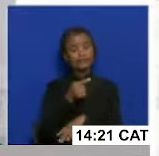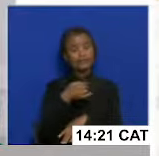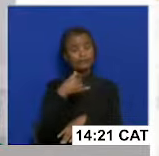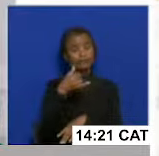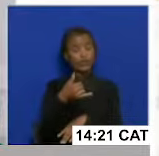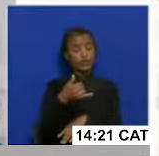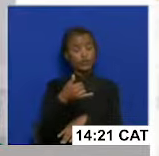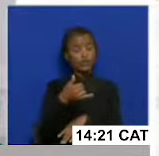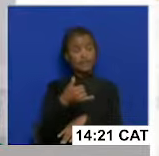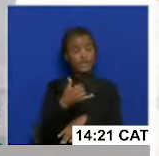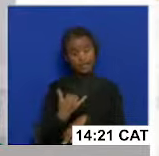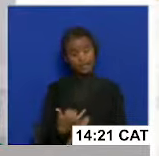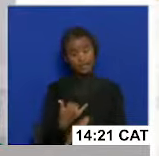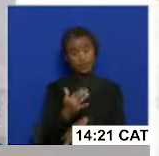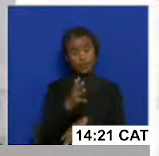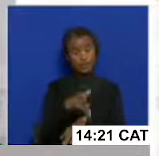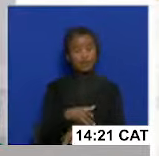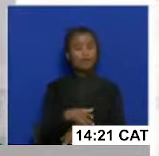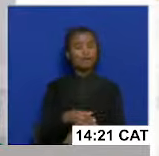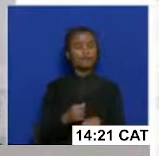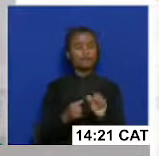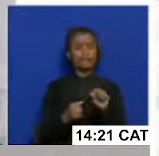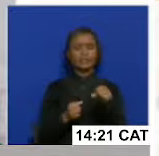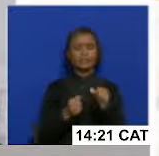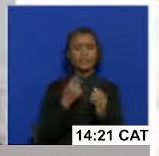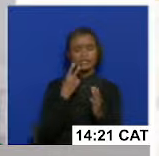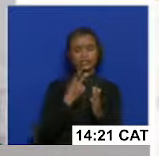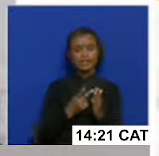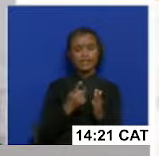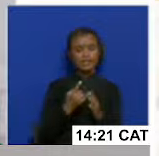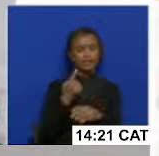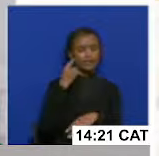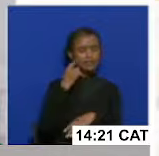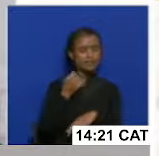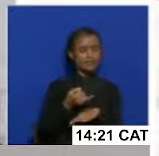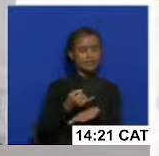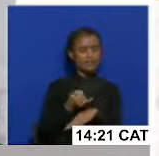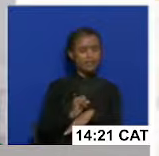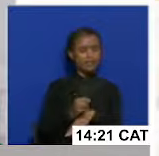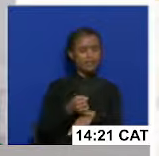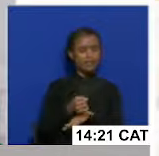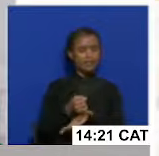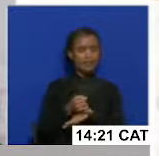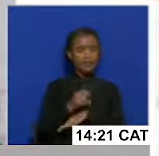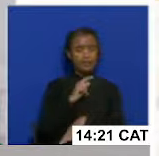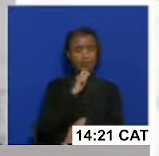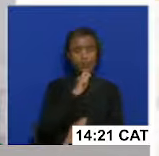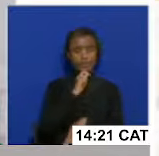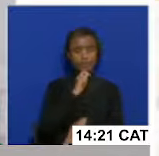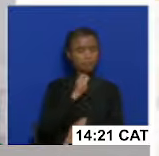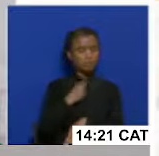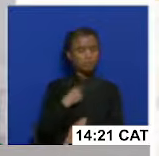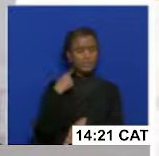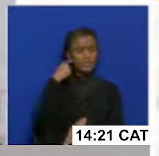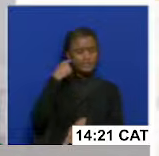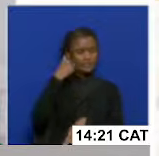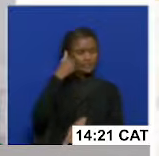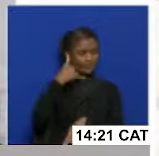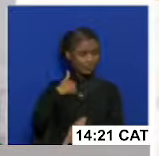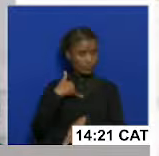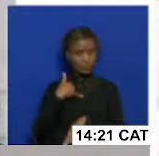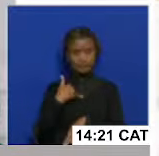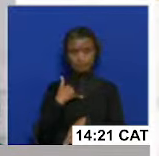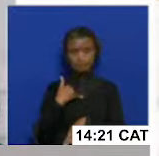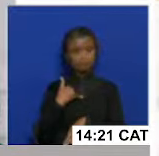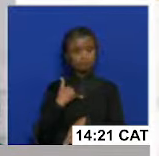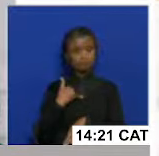Yes, I see it, but I think it was still early in the morning. Mm-hmm. I doubt if she did call you. And especially in these